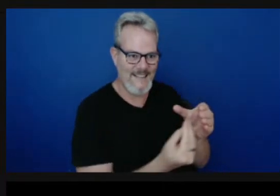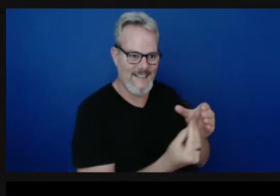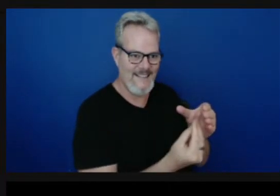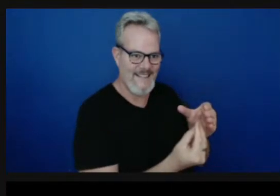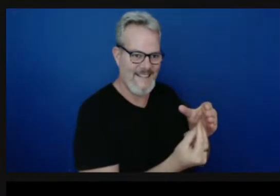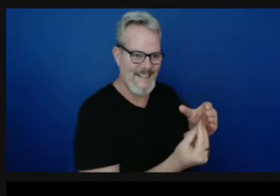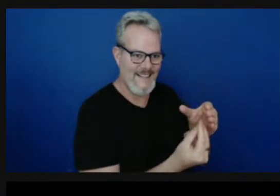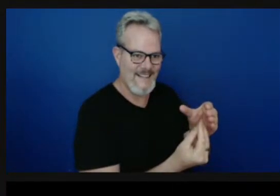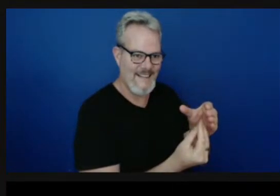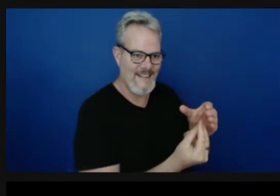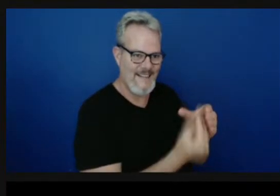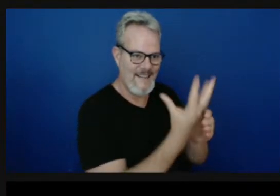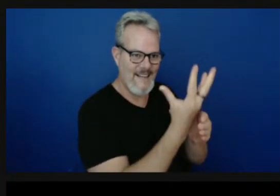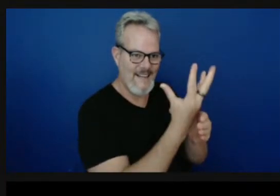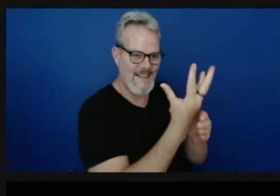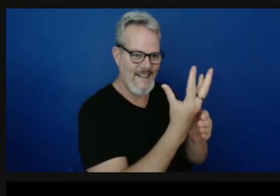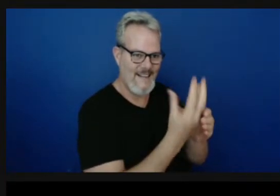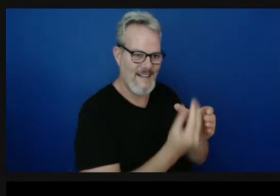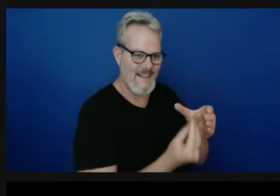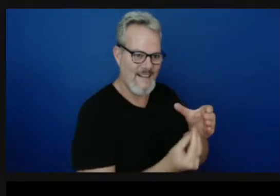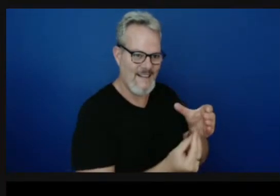You got to do this with two Did hands, I get it? Yeah.